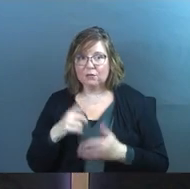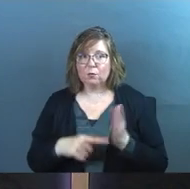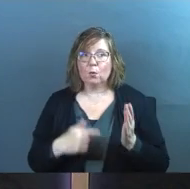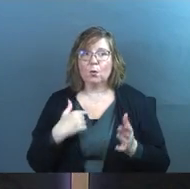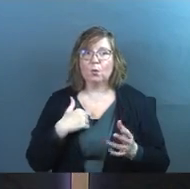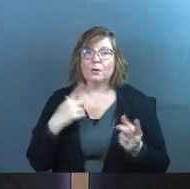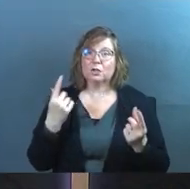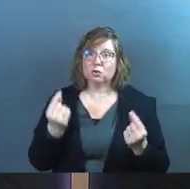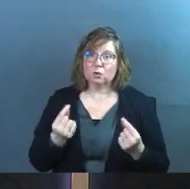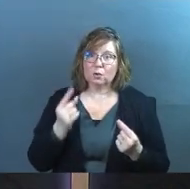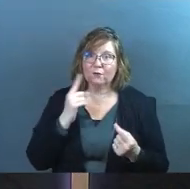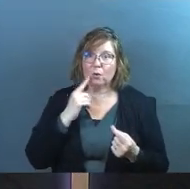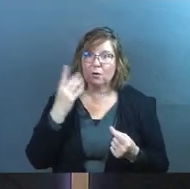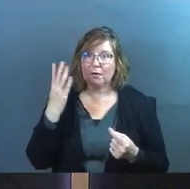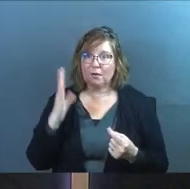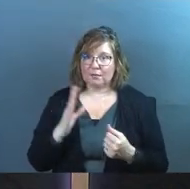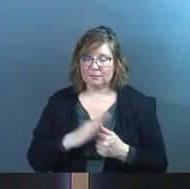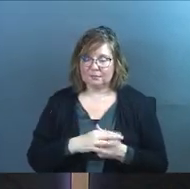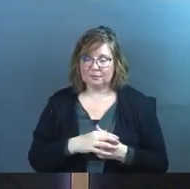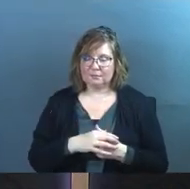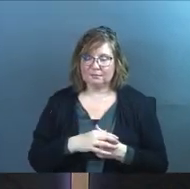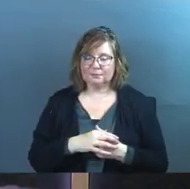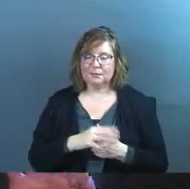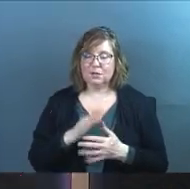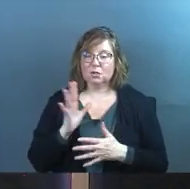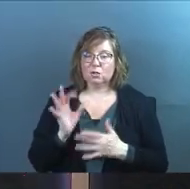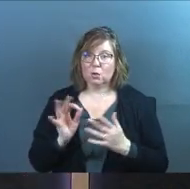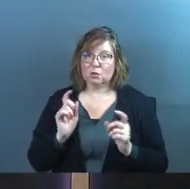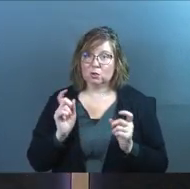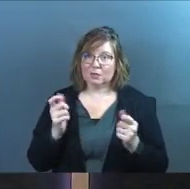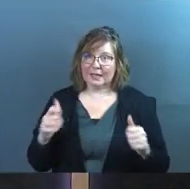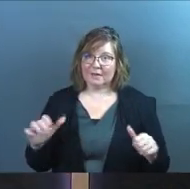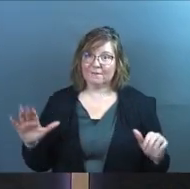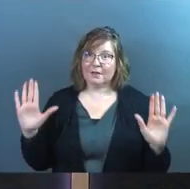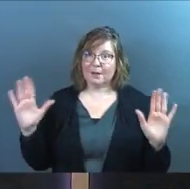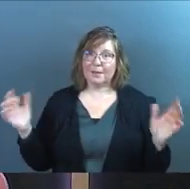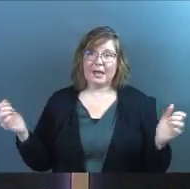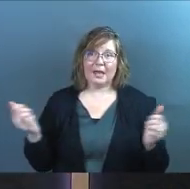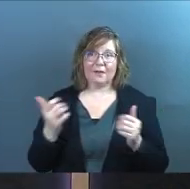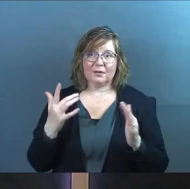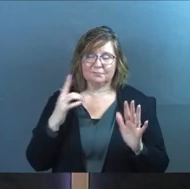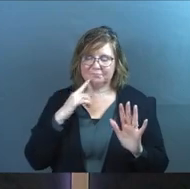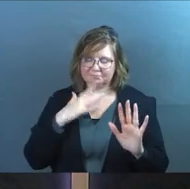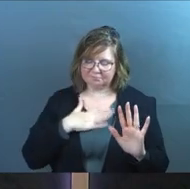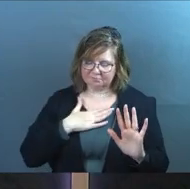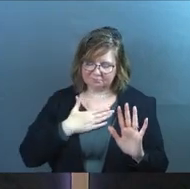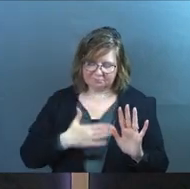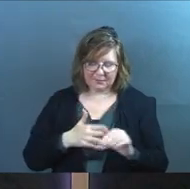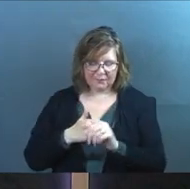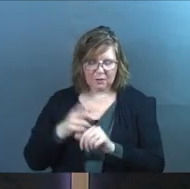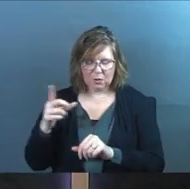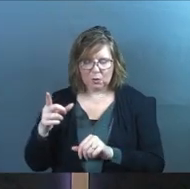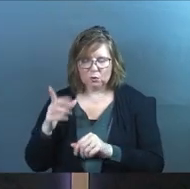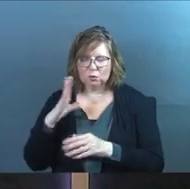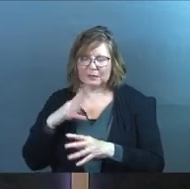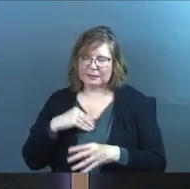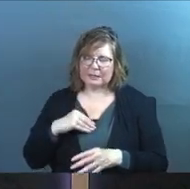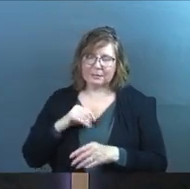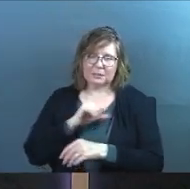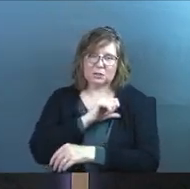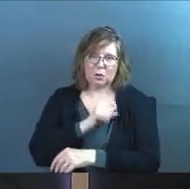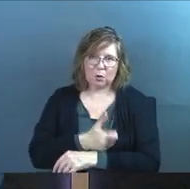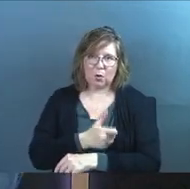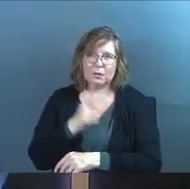what we do for God. The choice to give up everything and say, "I follow you," to make him Lord, to accept his